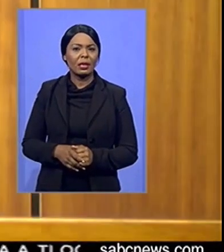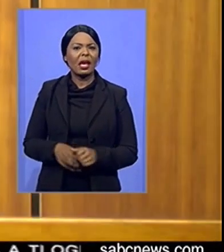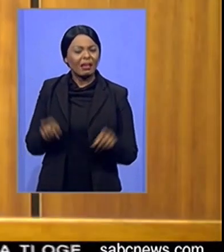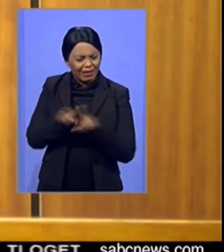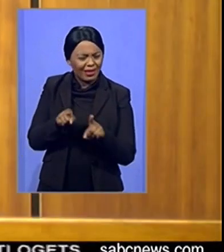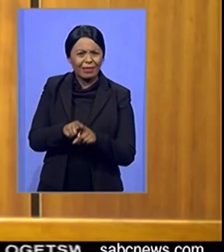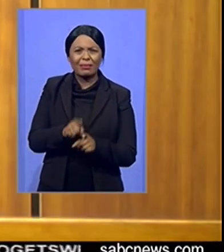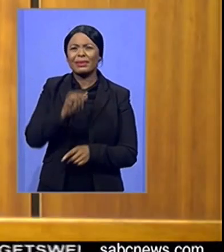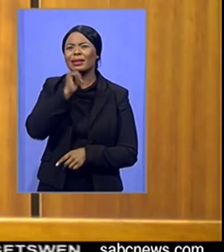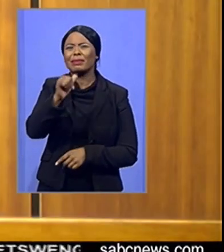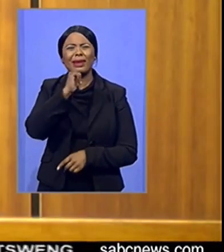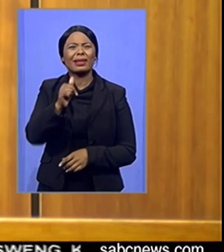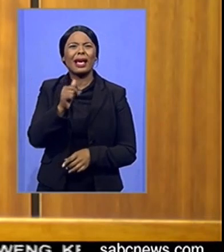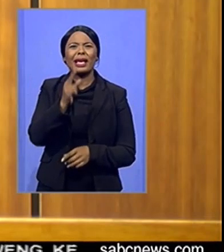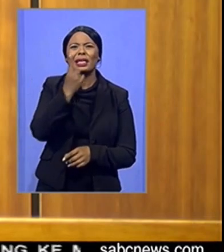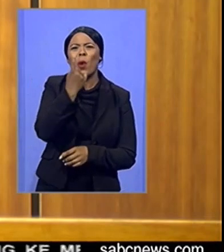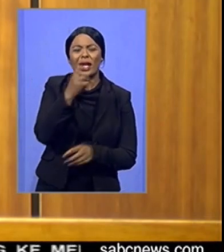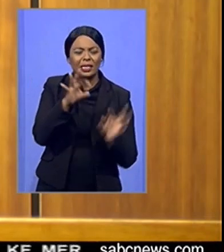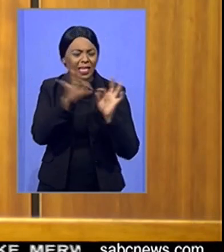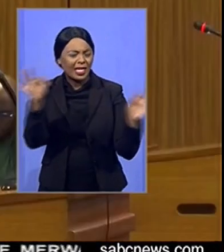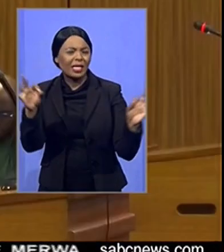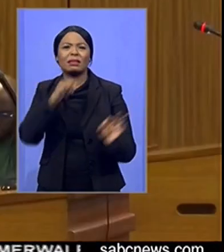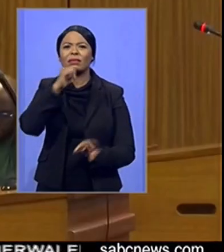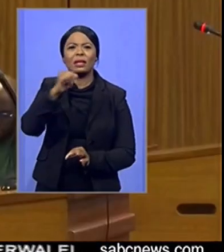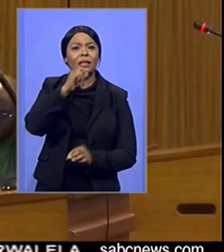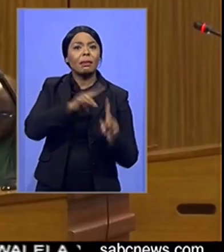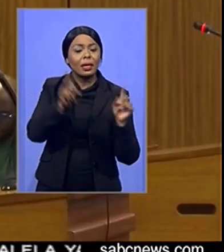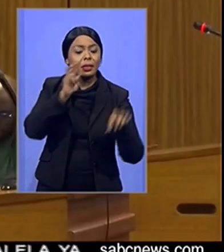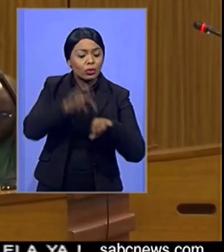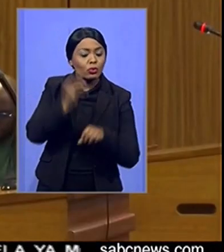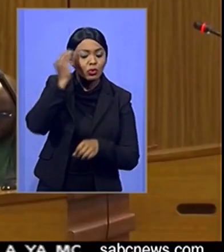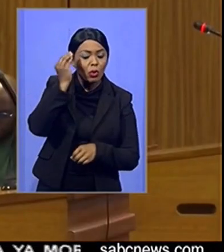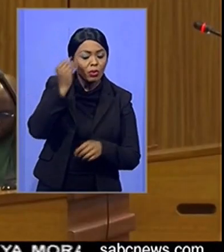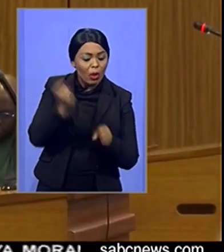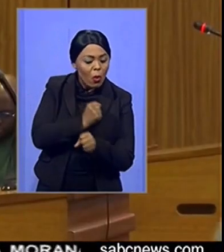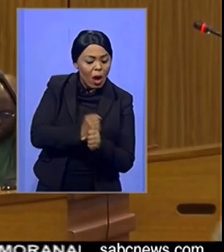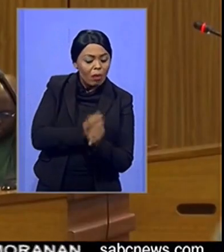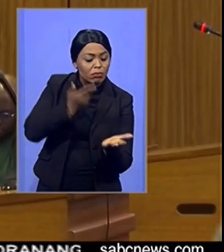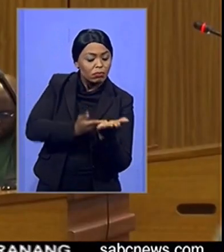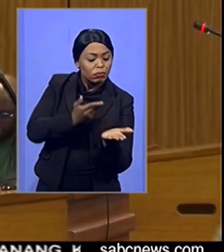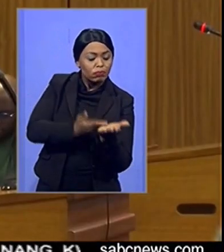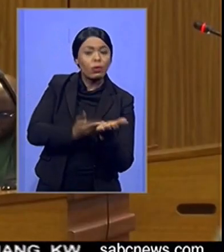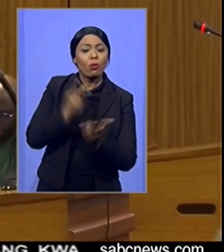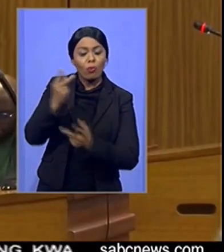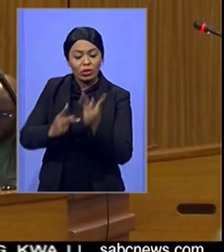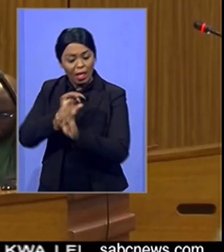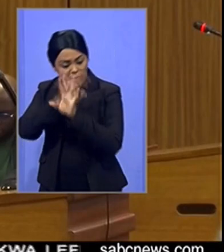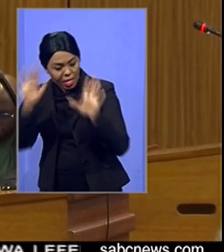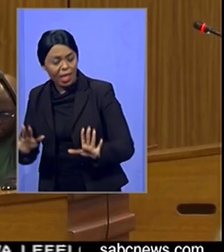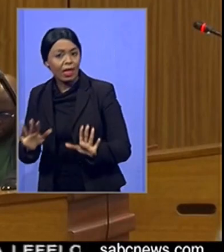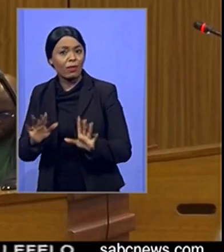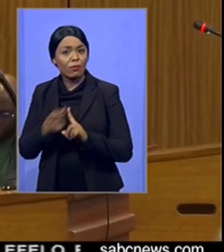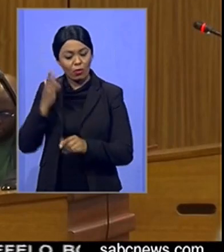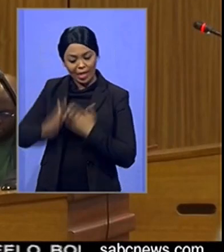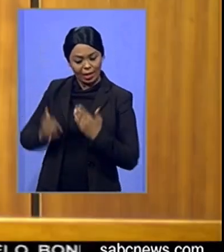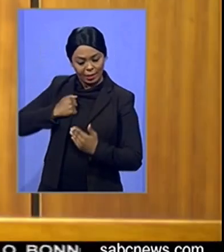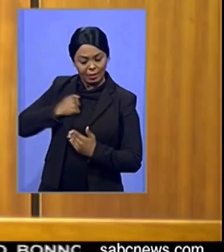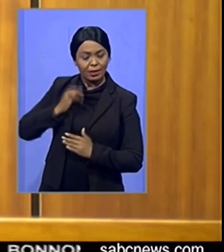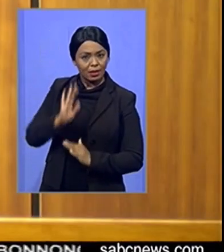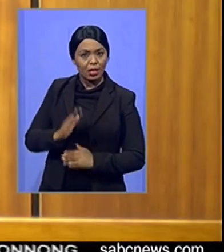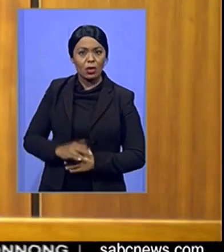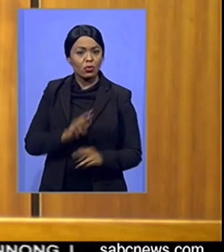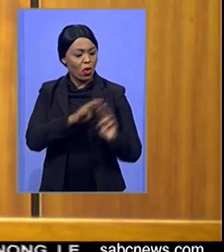it's one sentence, but I need to know what I'm doing so that the process is clear on my side. Not the